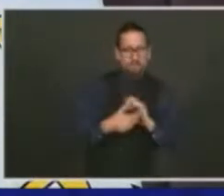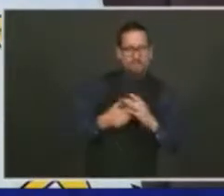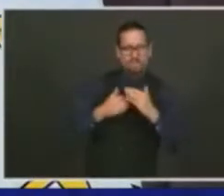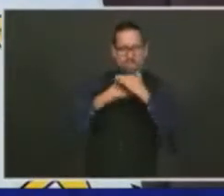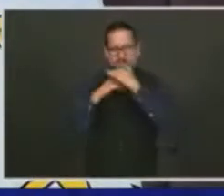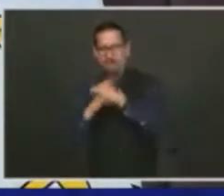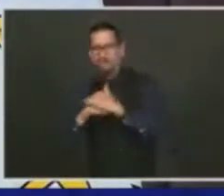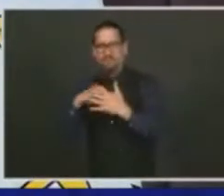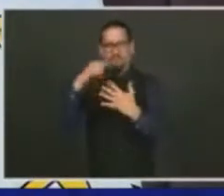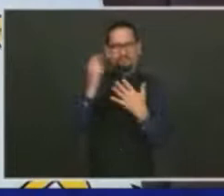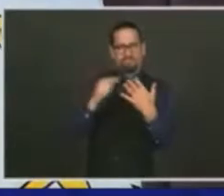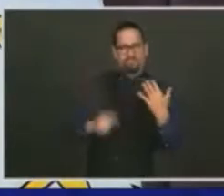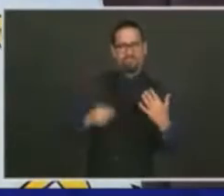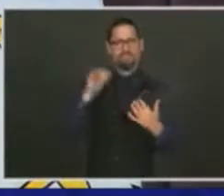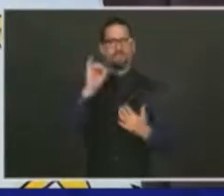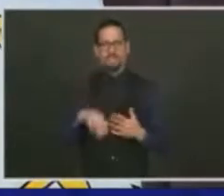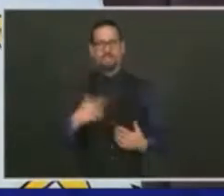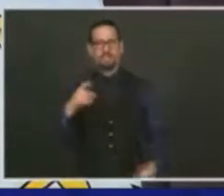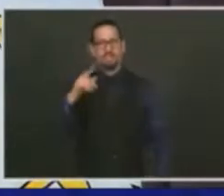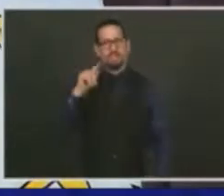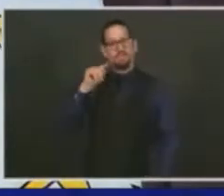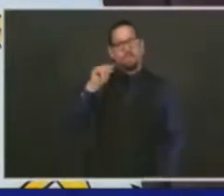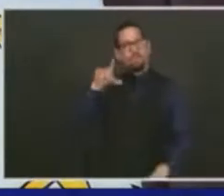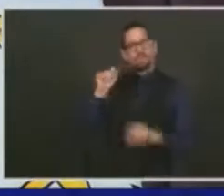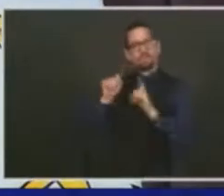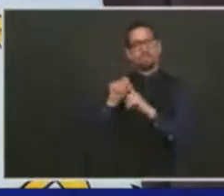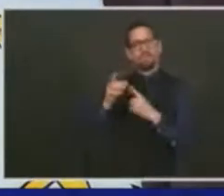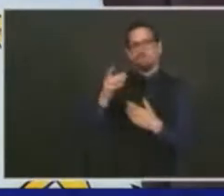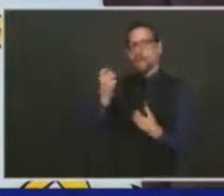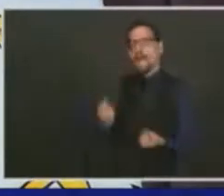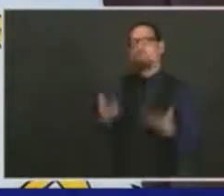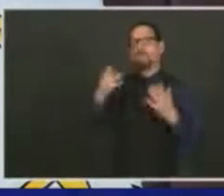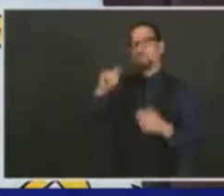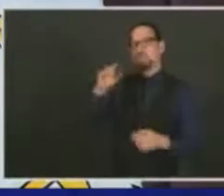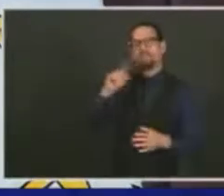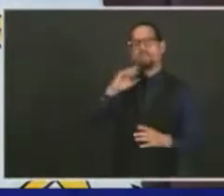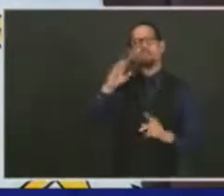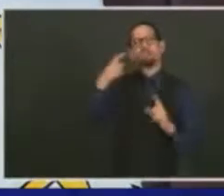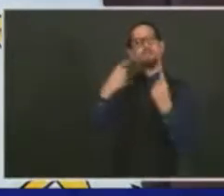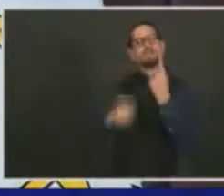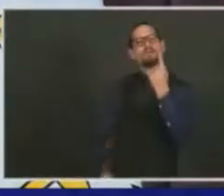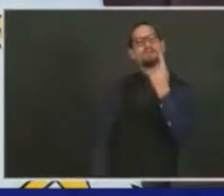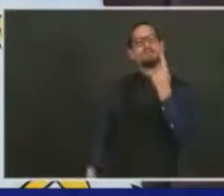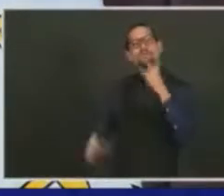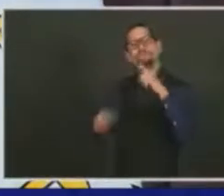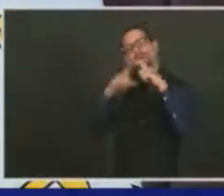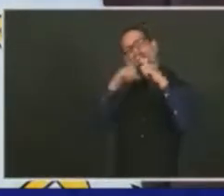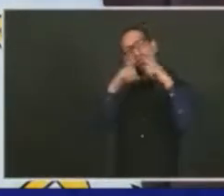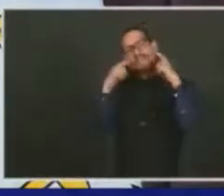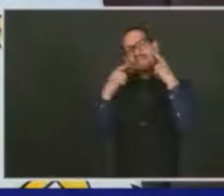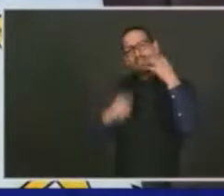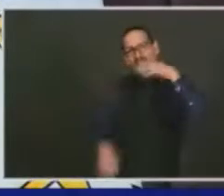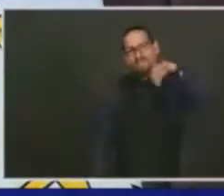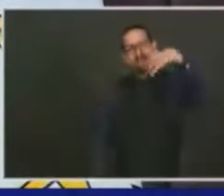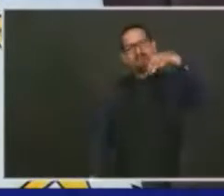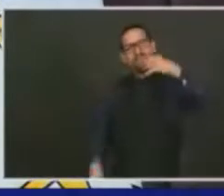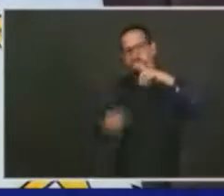the difference in the world. If we do these things, we won't have days like today where we're